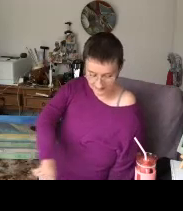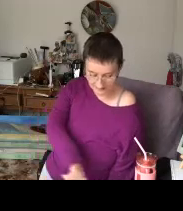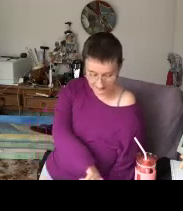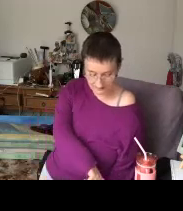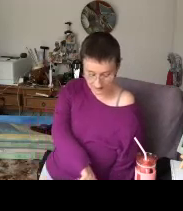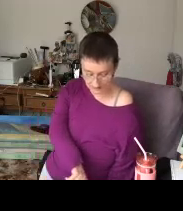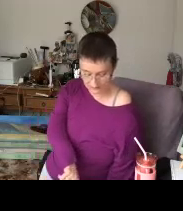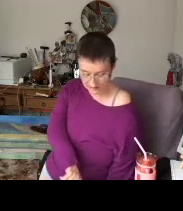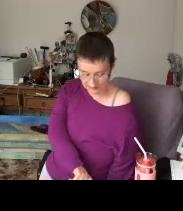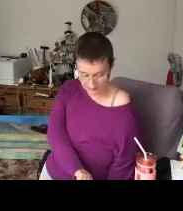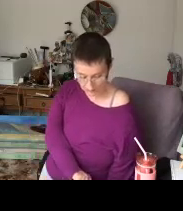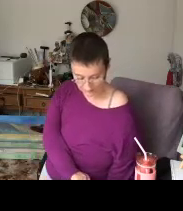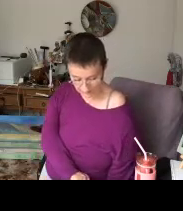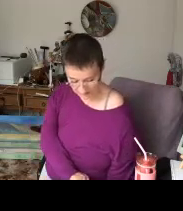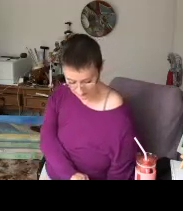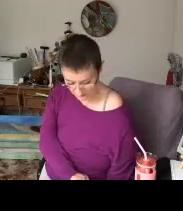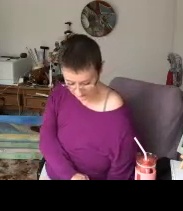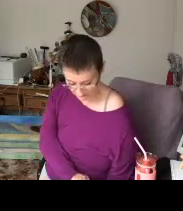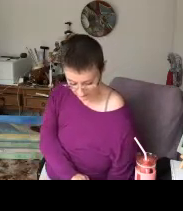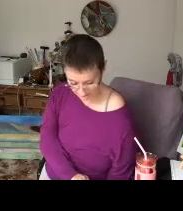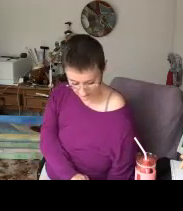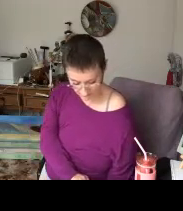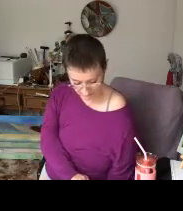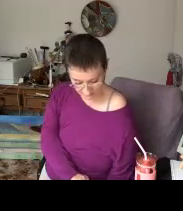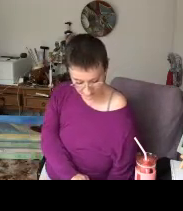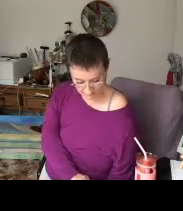And then we're kind of carrying on with the theme of